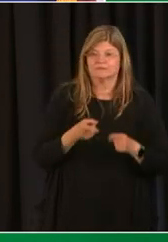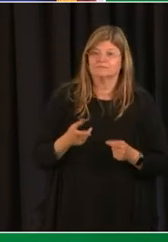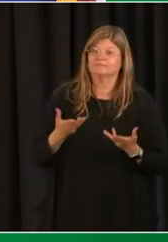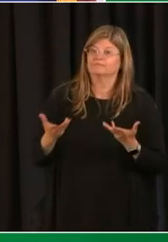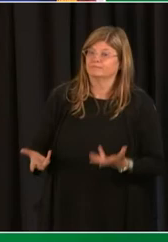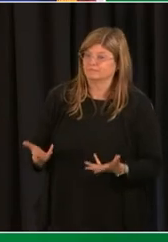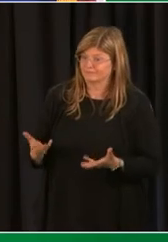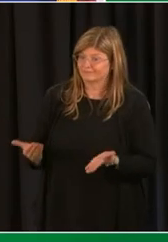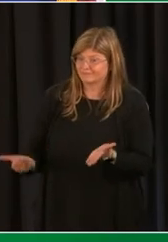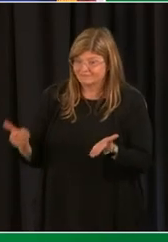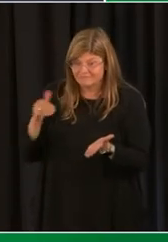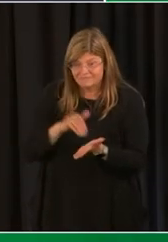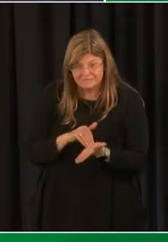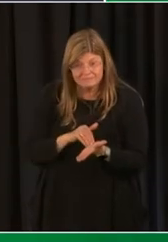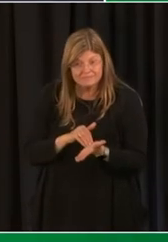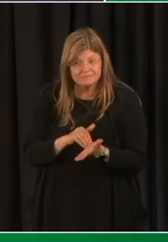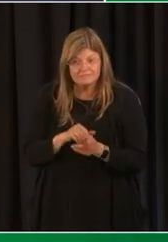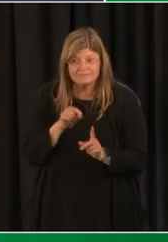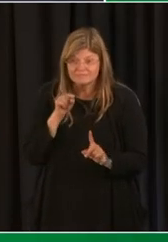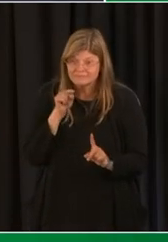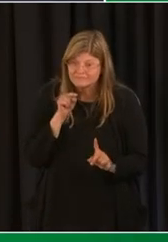again, this is a